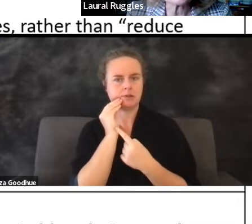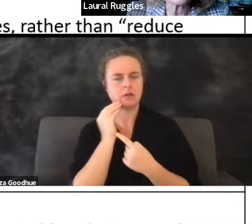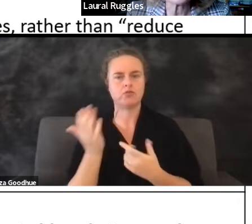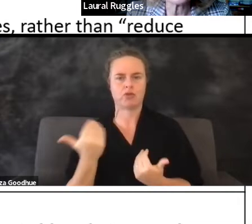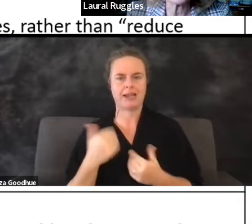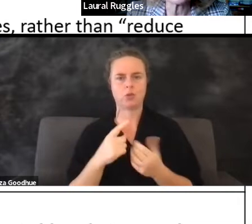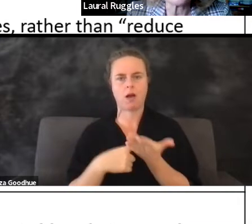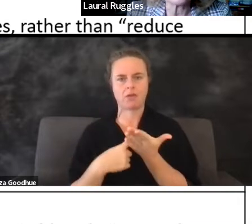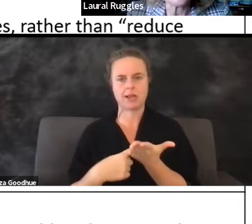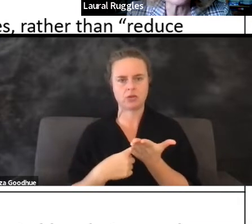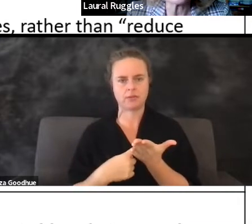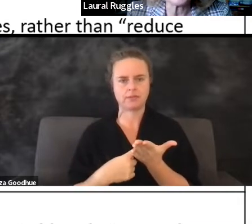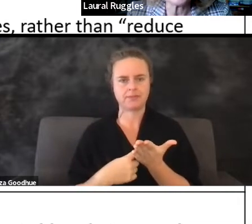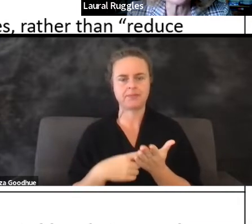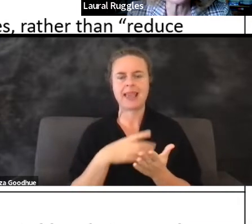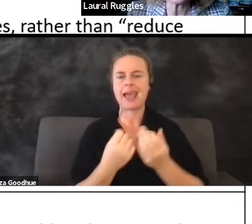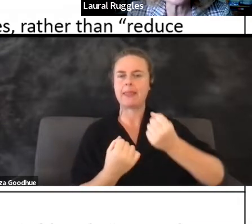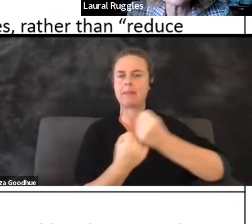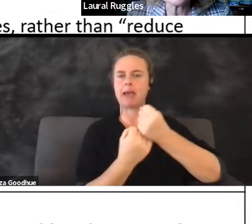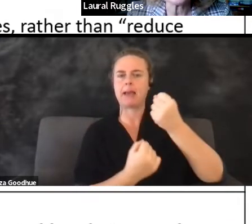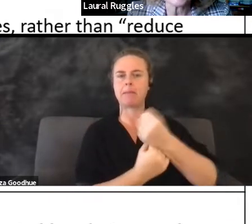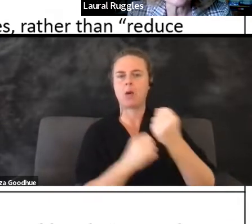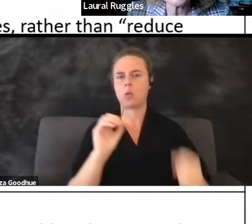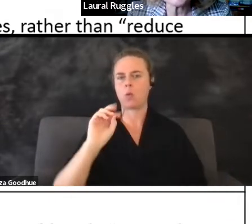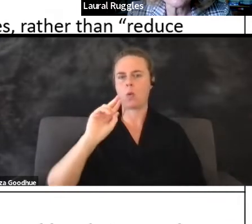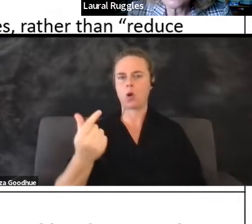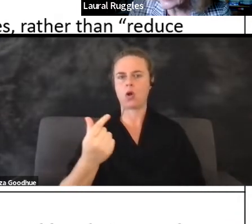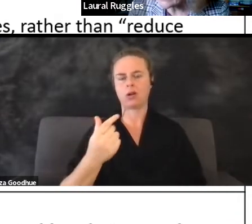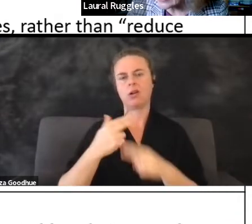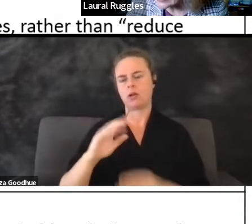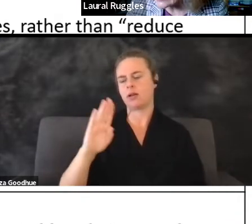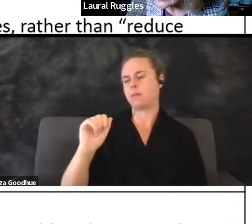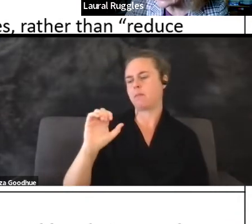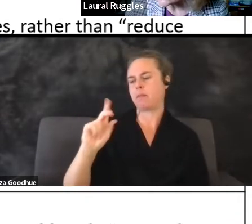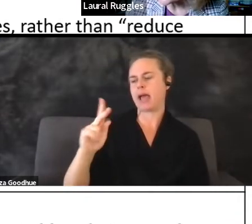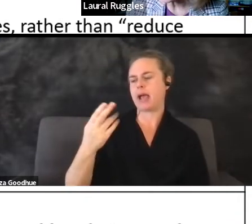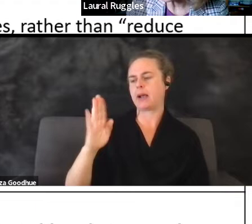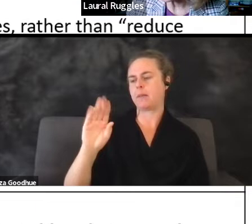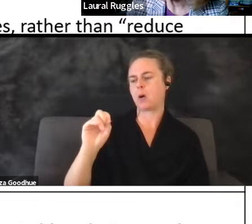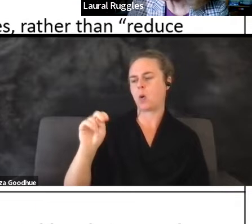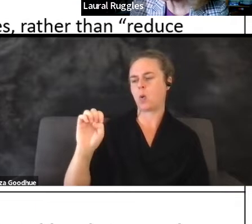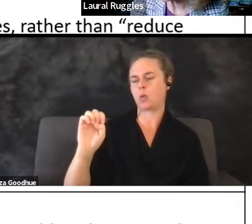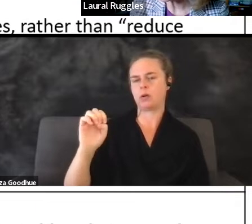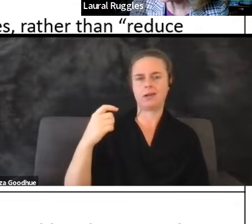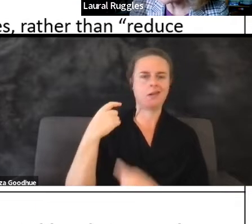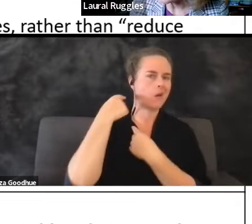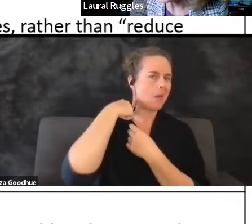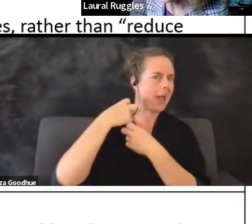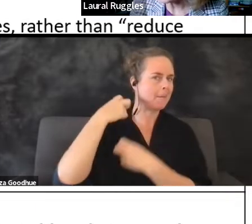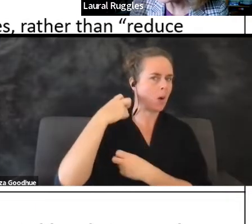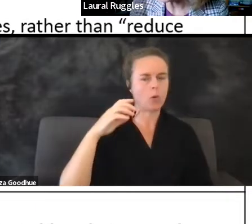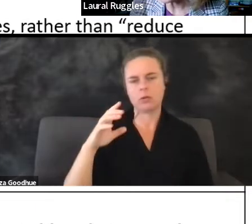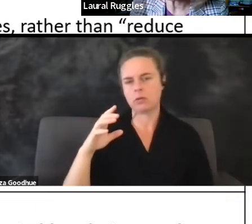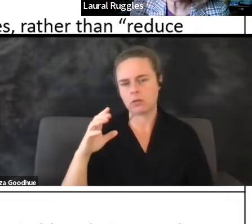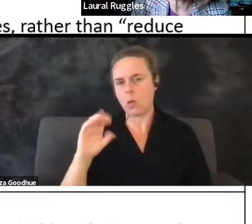backbone organization, which is always important. And this really isn't a change. If anything, it just really strengthens